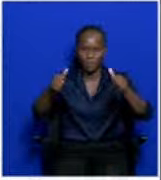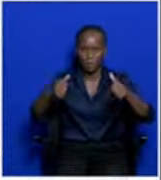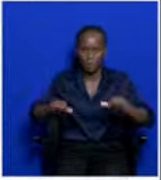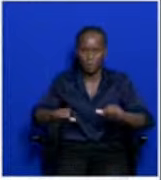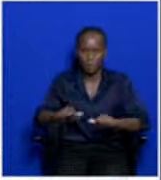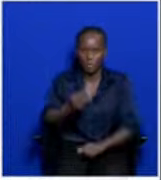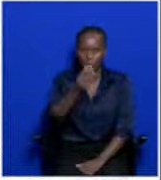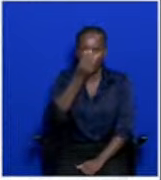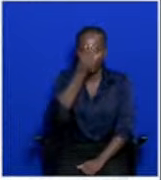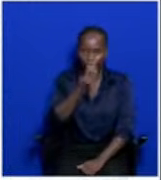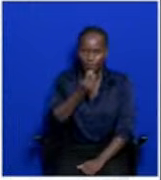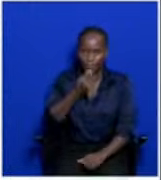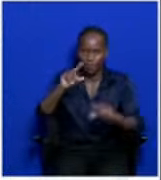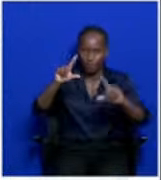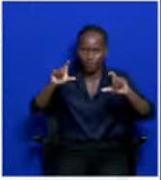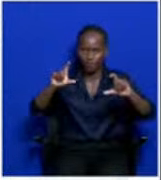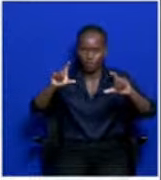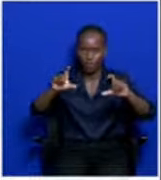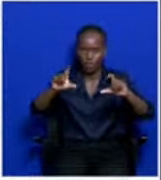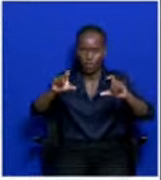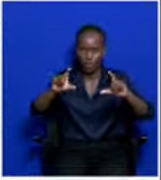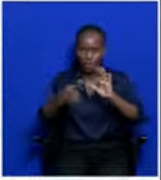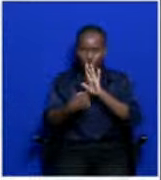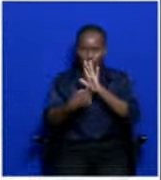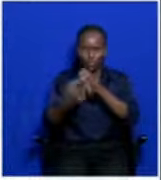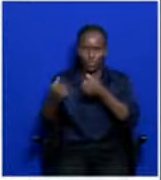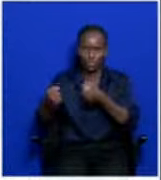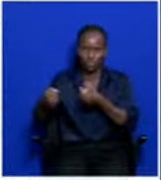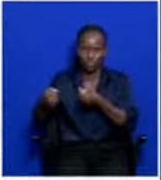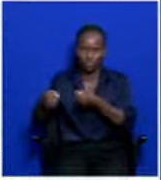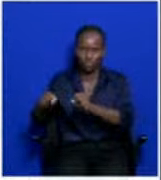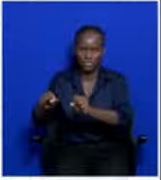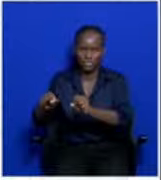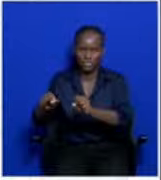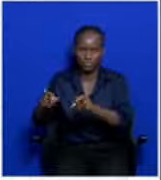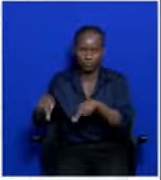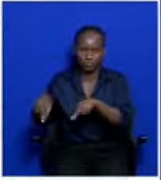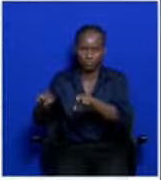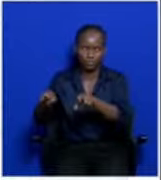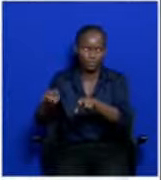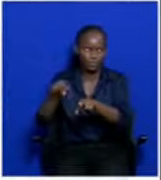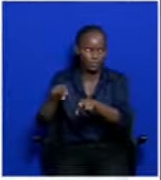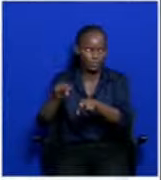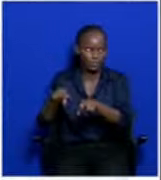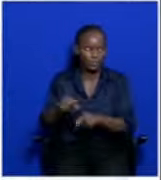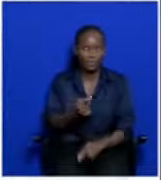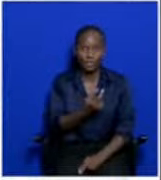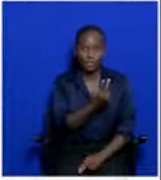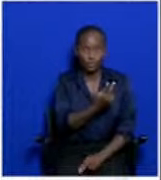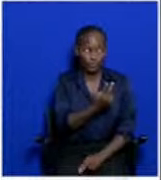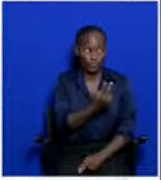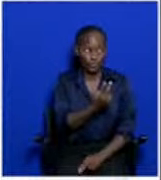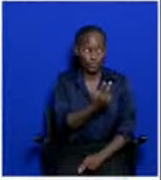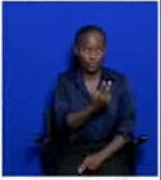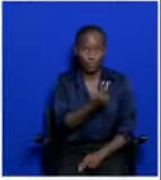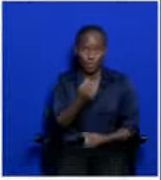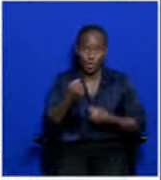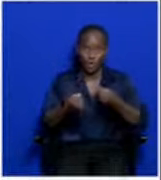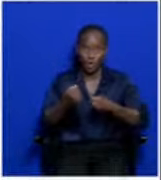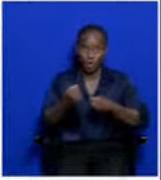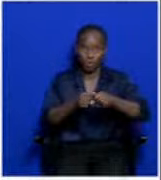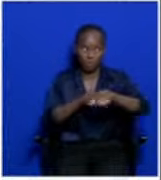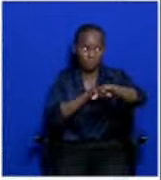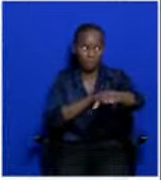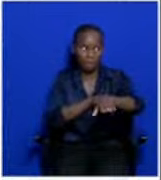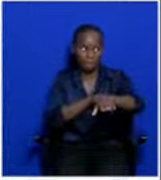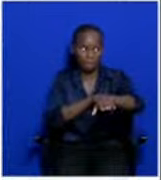depicting the street. Yes, these two vehicles. Yes. Is very, very important that are shown.